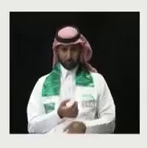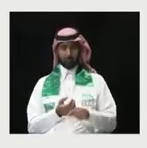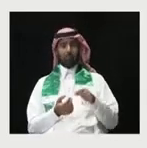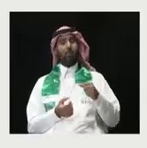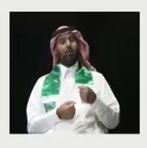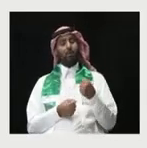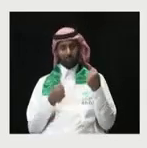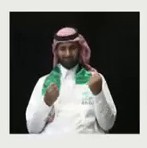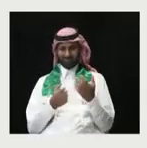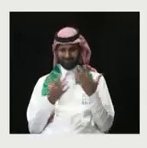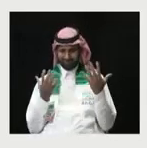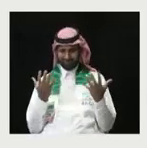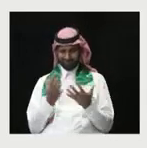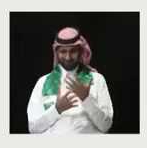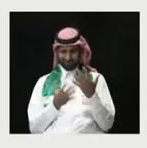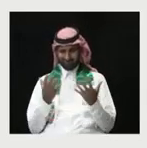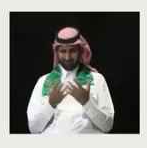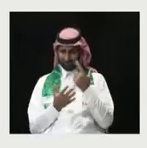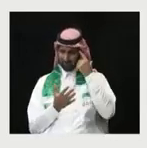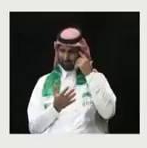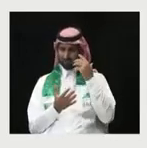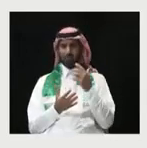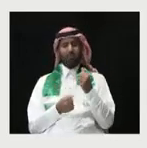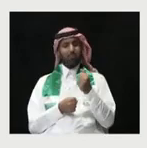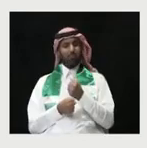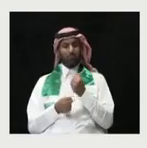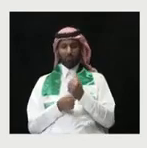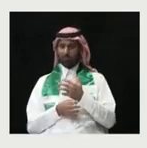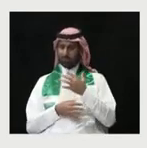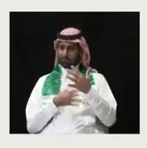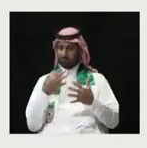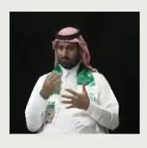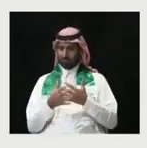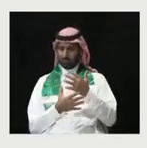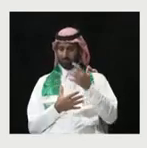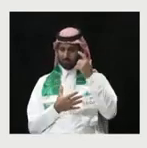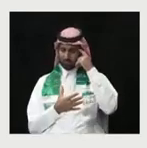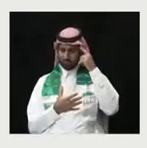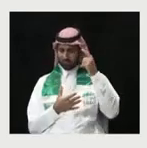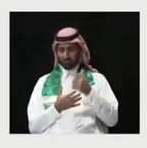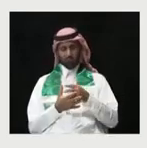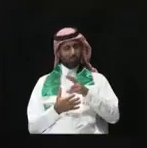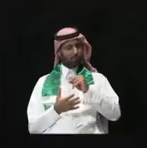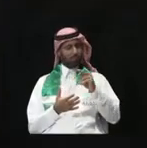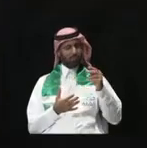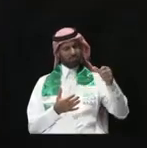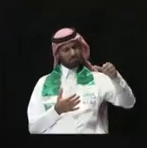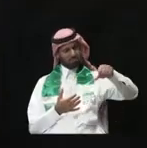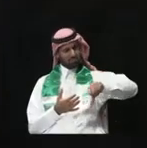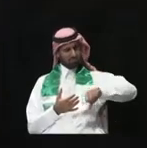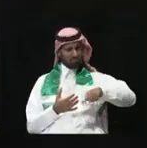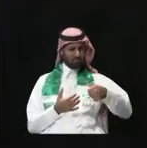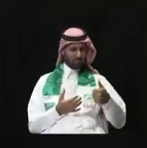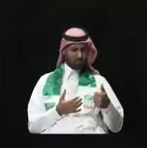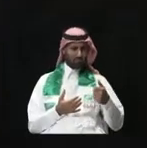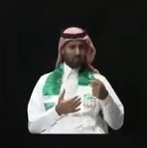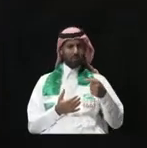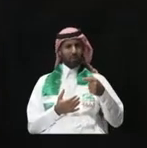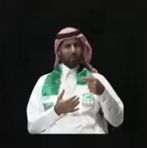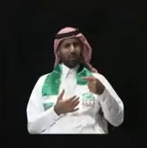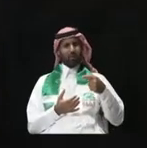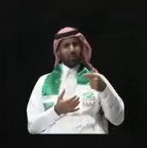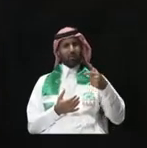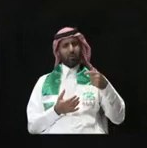have a positive or a negative impact on your country and on your life? Speaking about